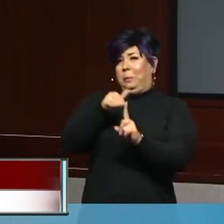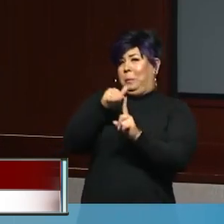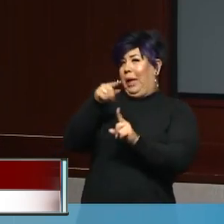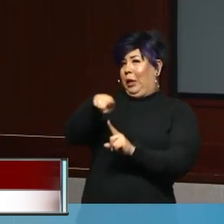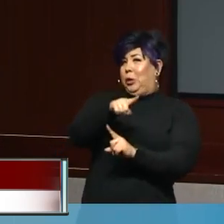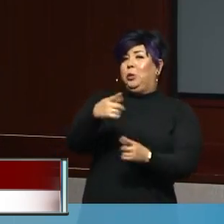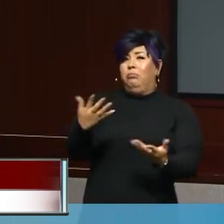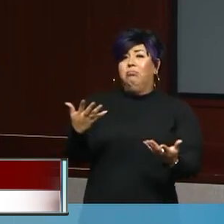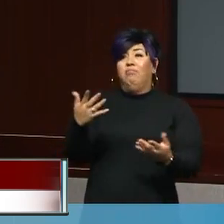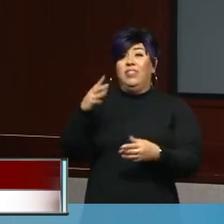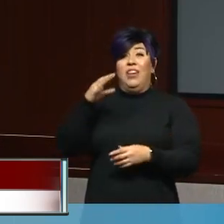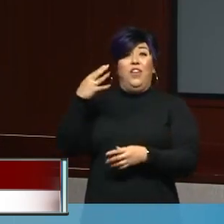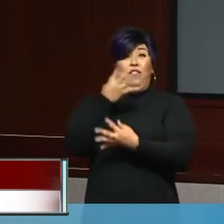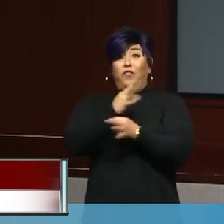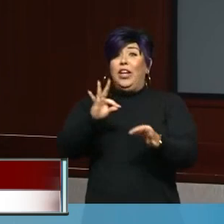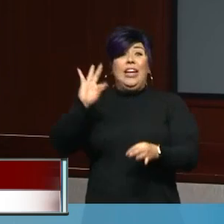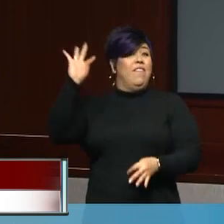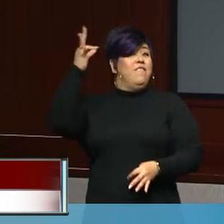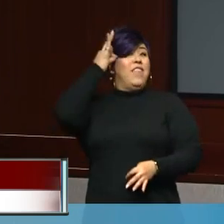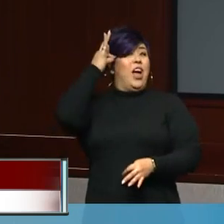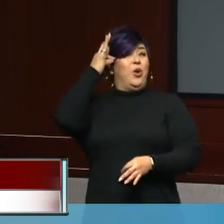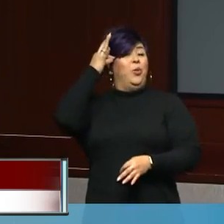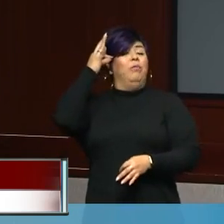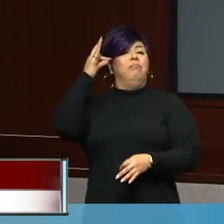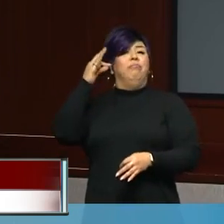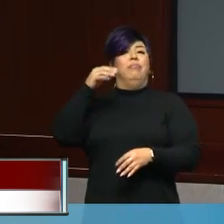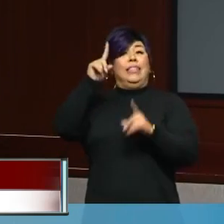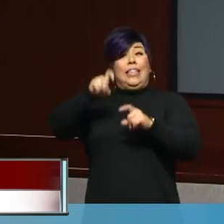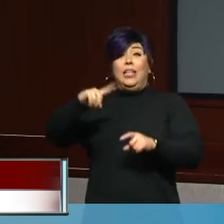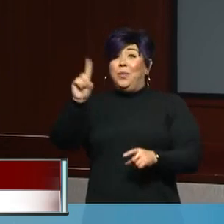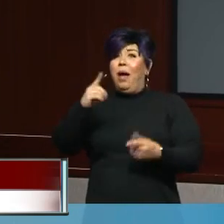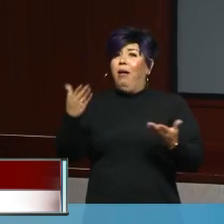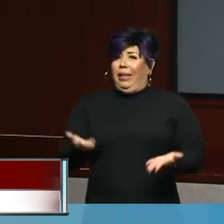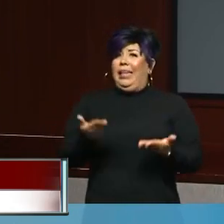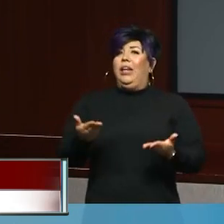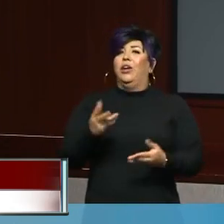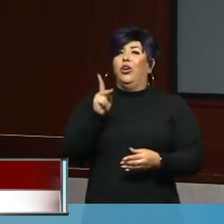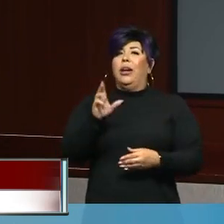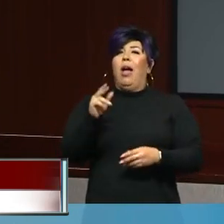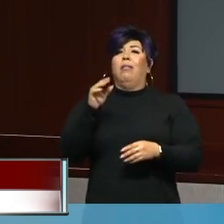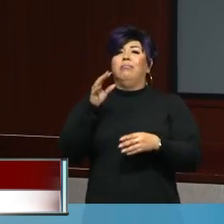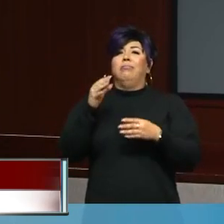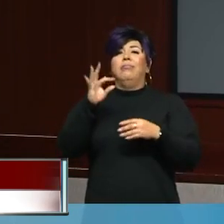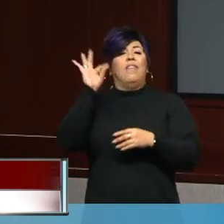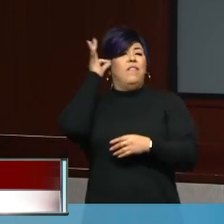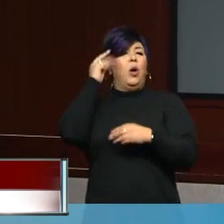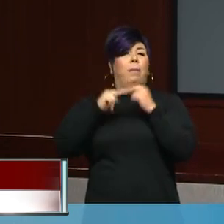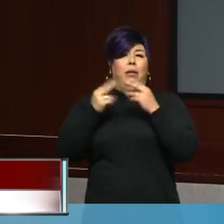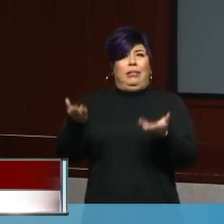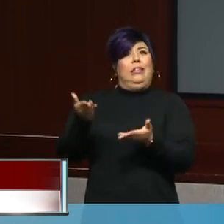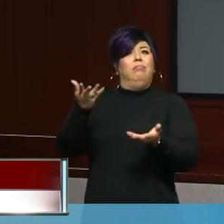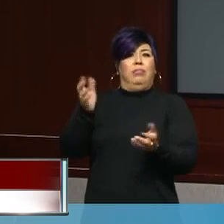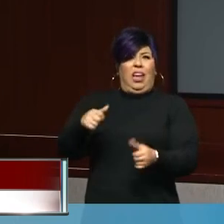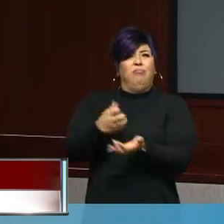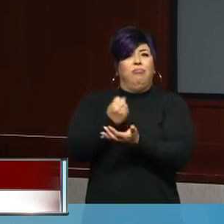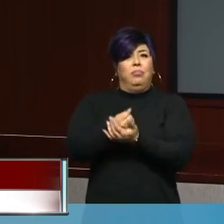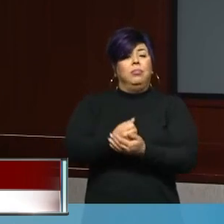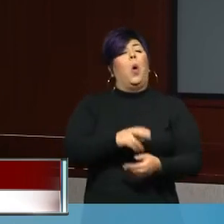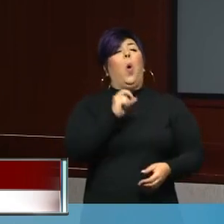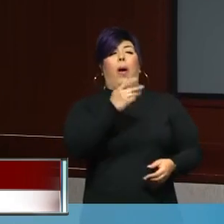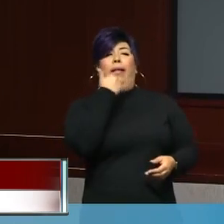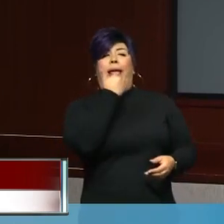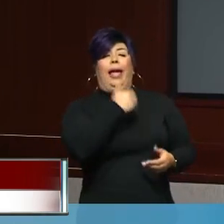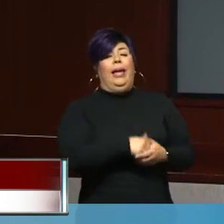the free federal site is at the county admin building today. Okay. Thank you guys so much. I'll let Emily take the floor.